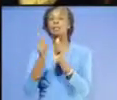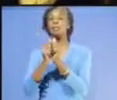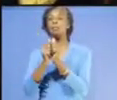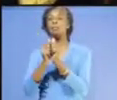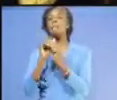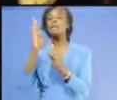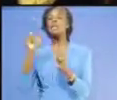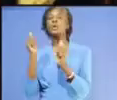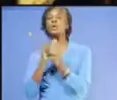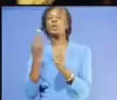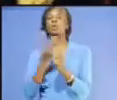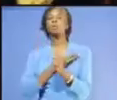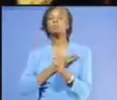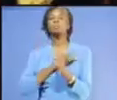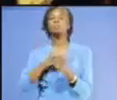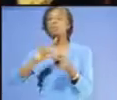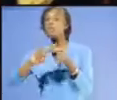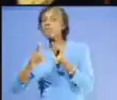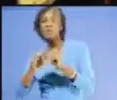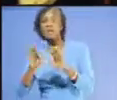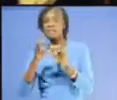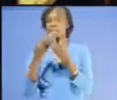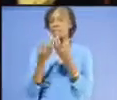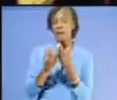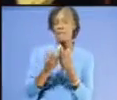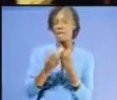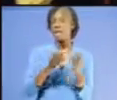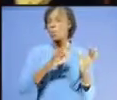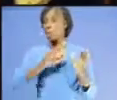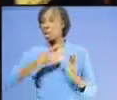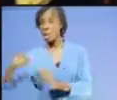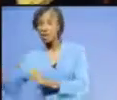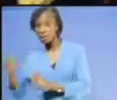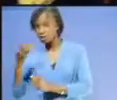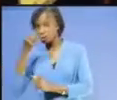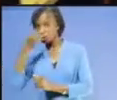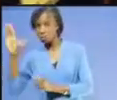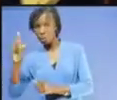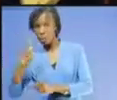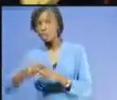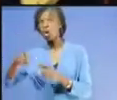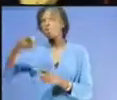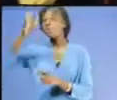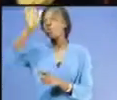you will never, never, never leave.